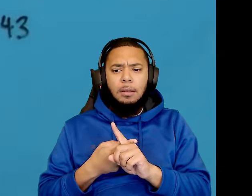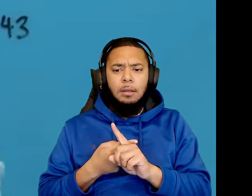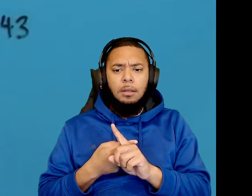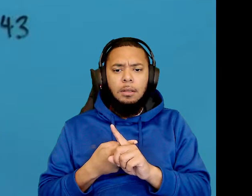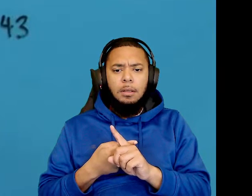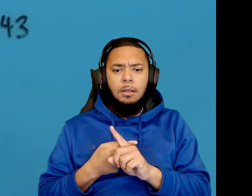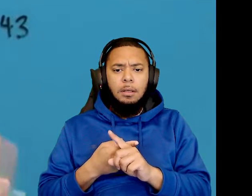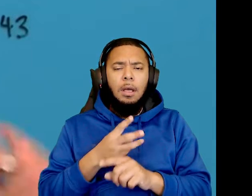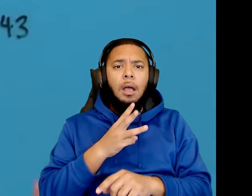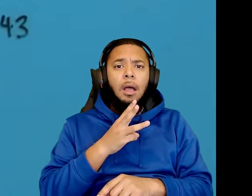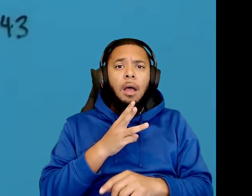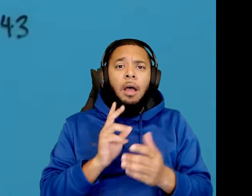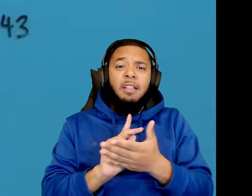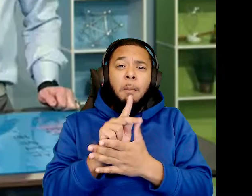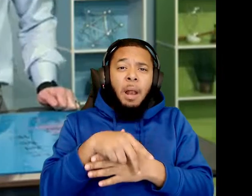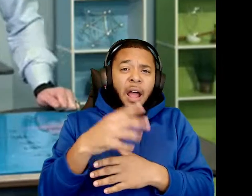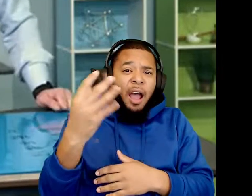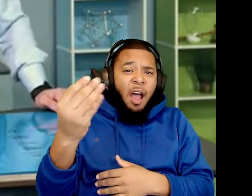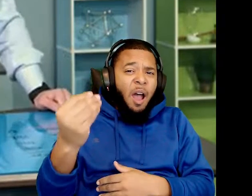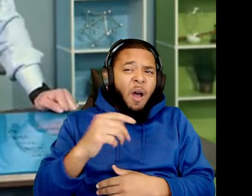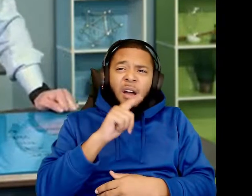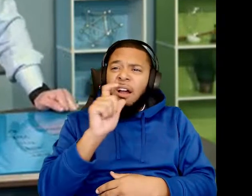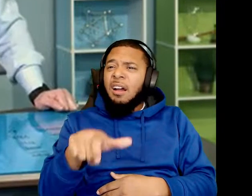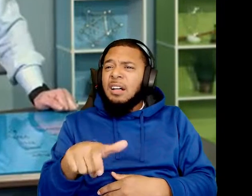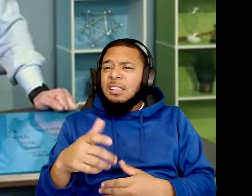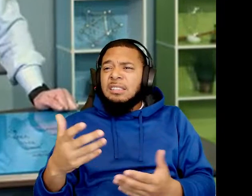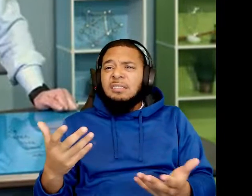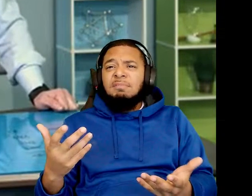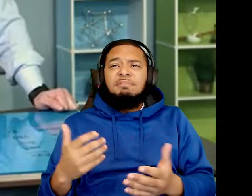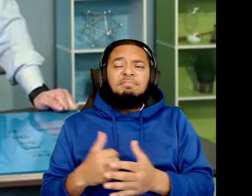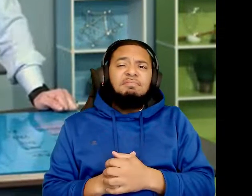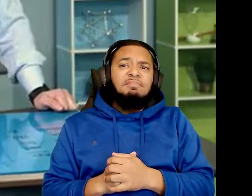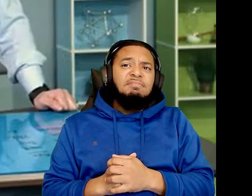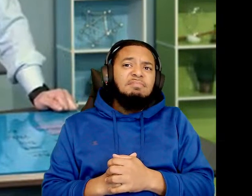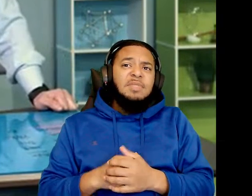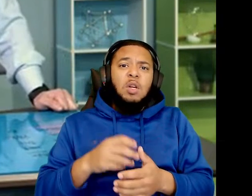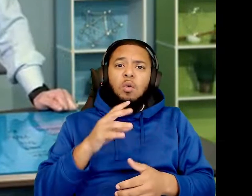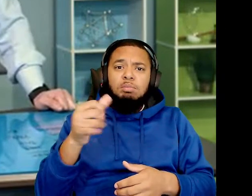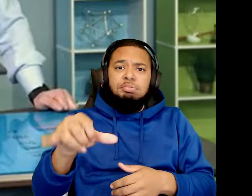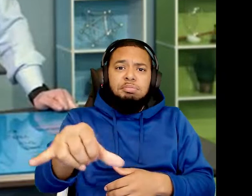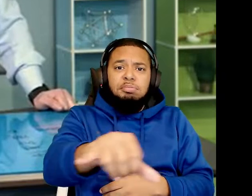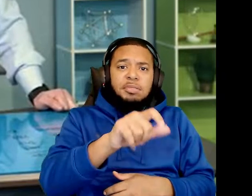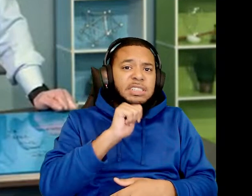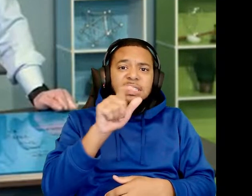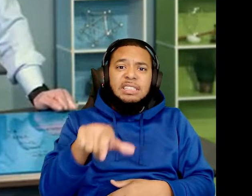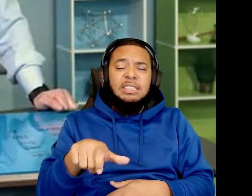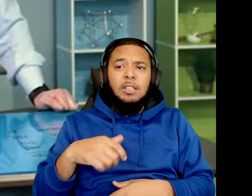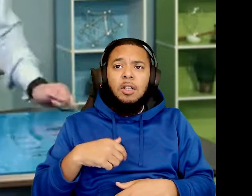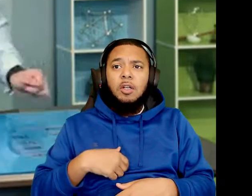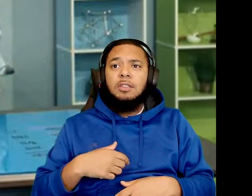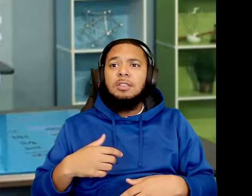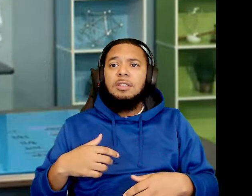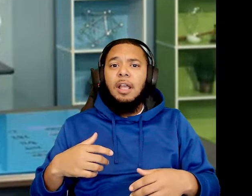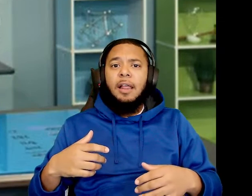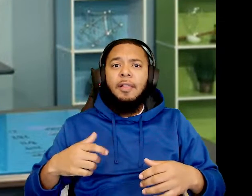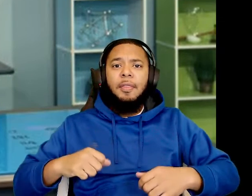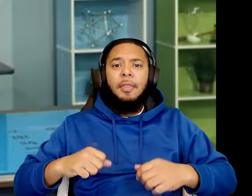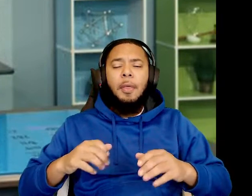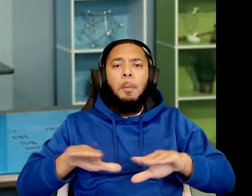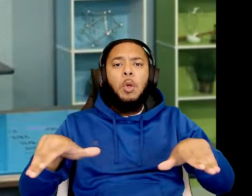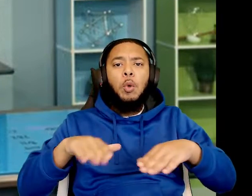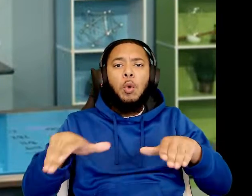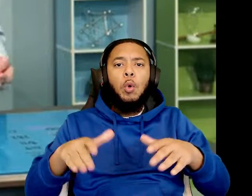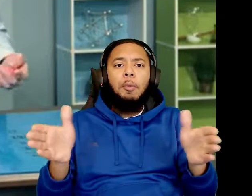we didn't need to water the plants outside. We didn't need to fill our little splash pool up. It was